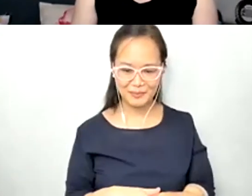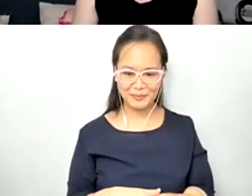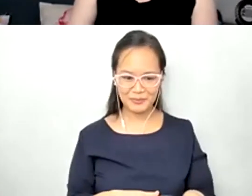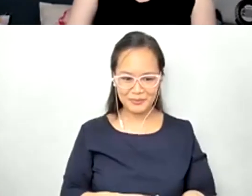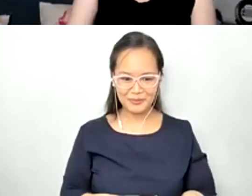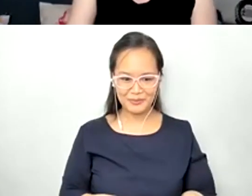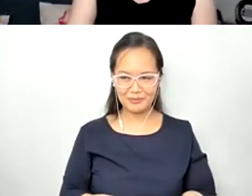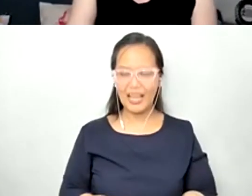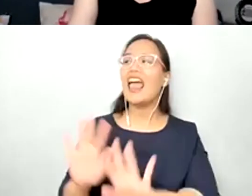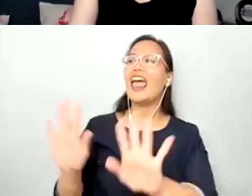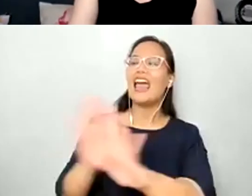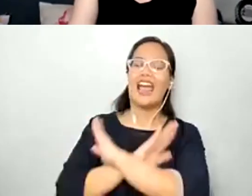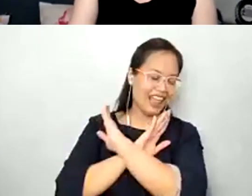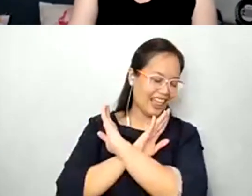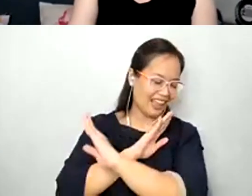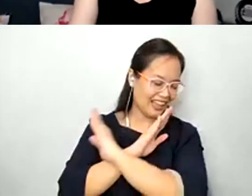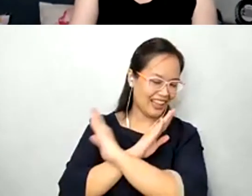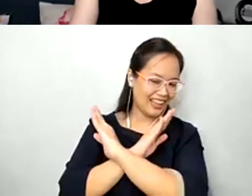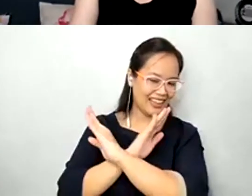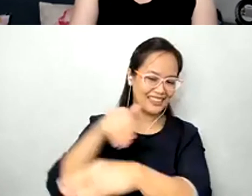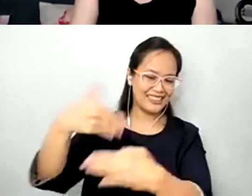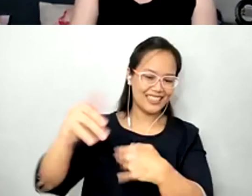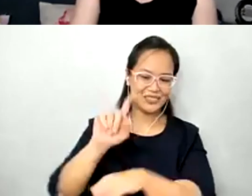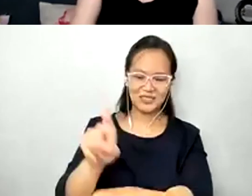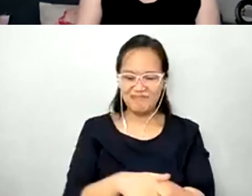Yeah. And next question. Na joke lang.